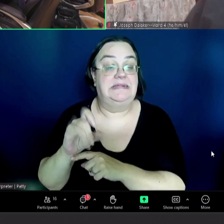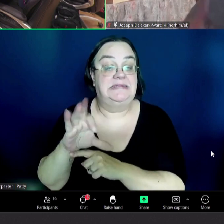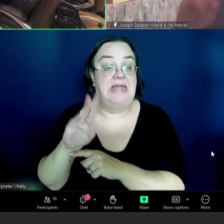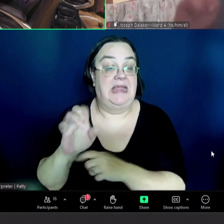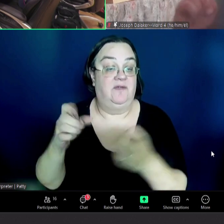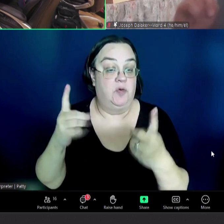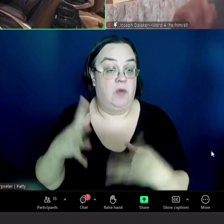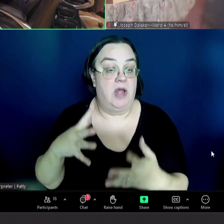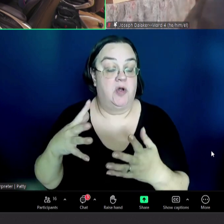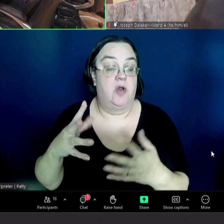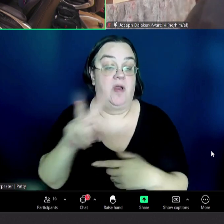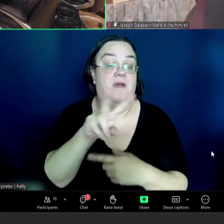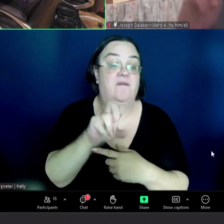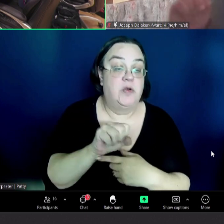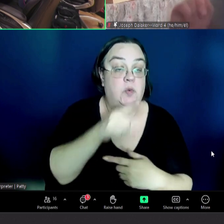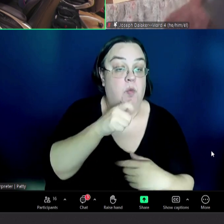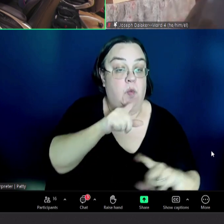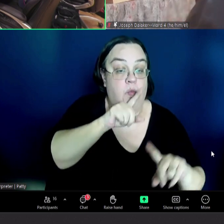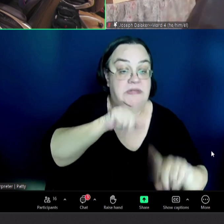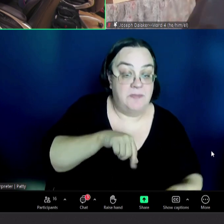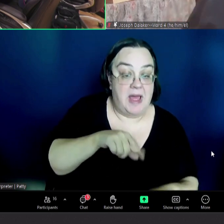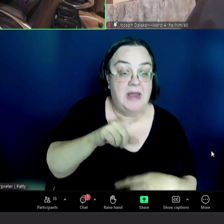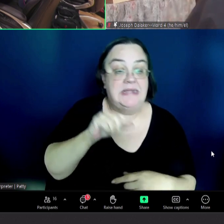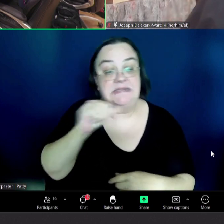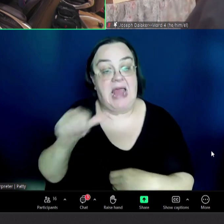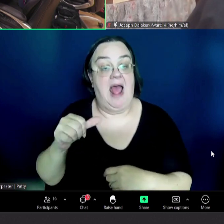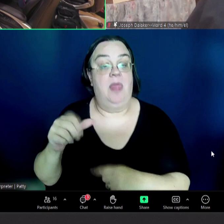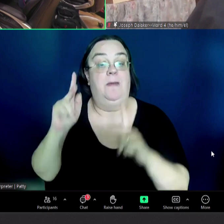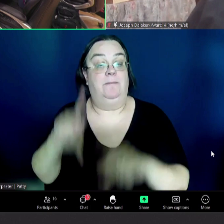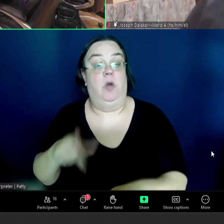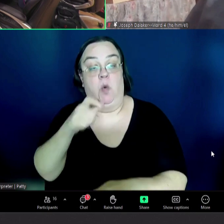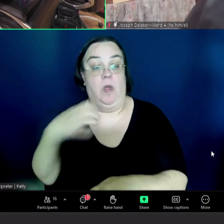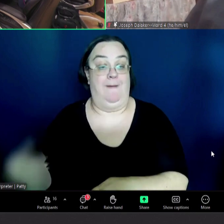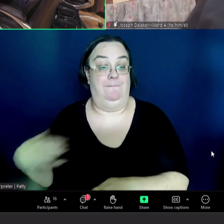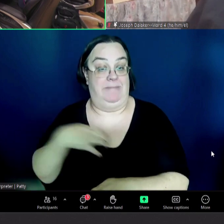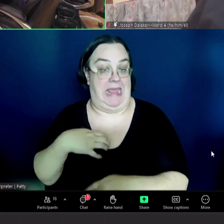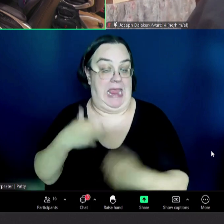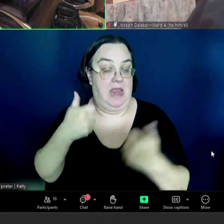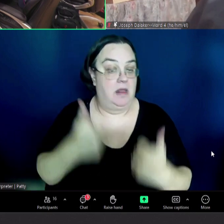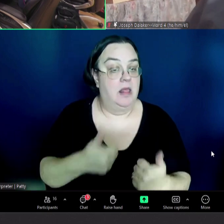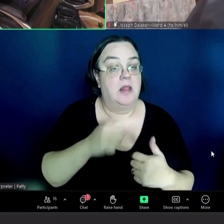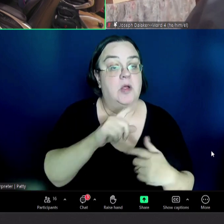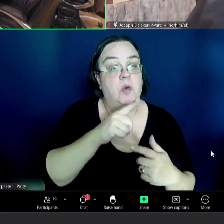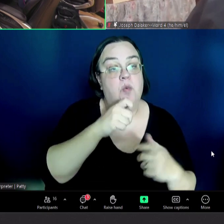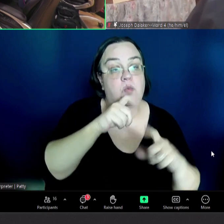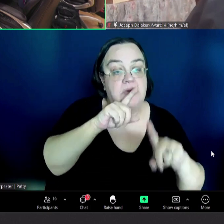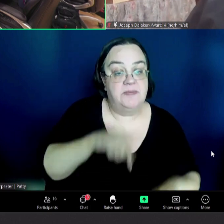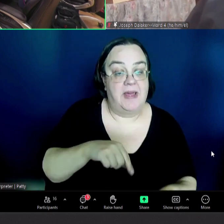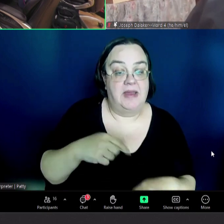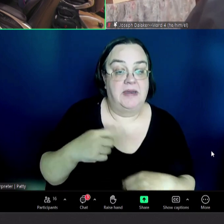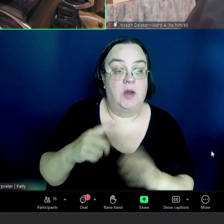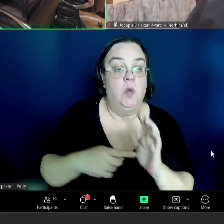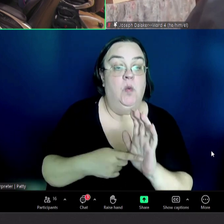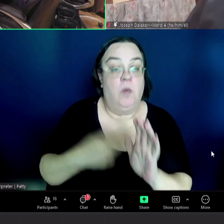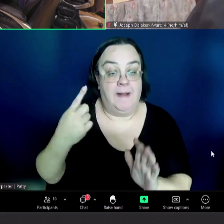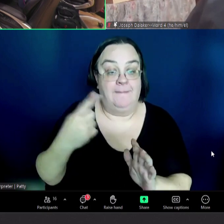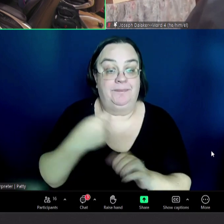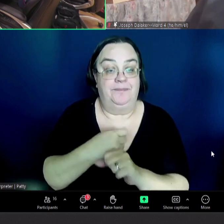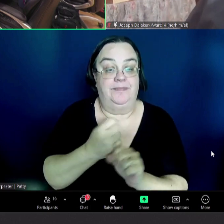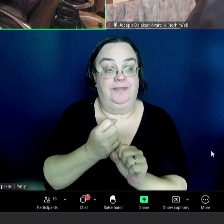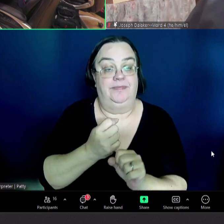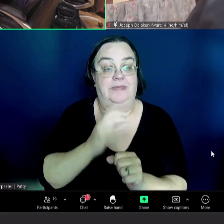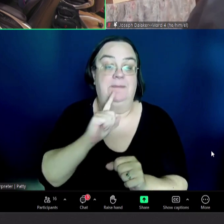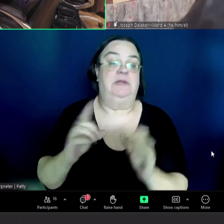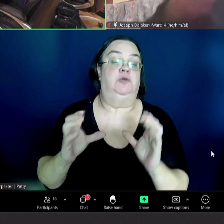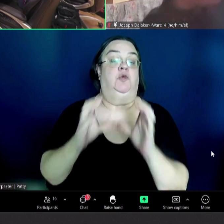person versus the respondent once it's been certified to public hearing. So then there's maybe a shift, and I think that may answer kind